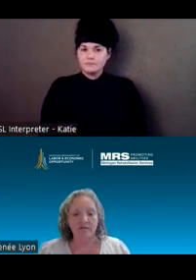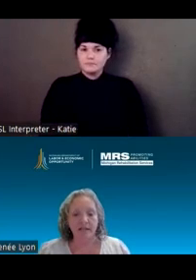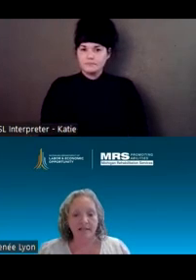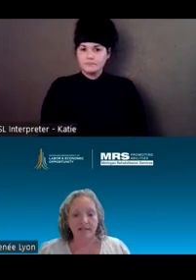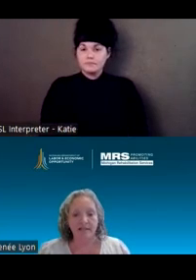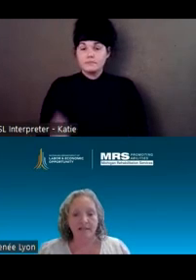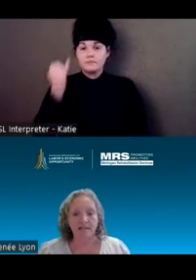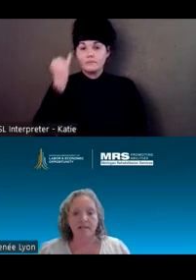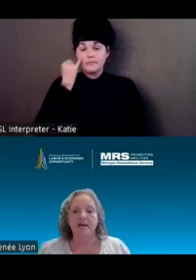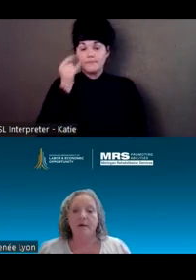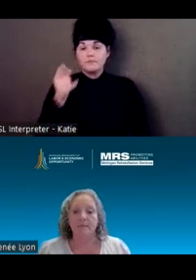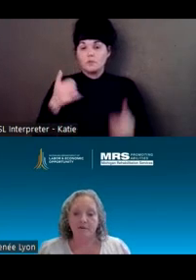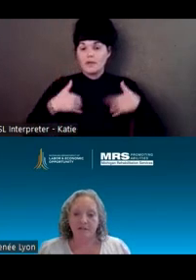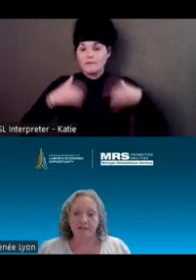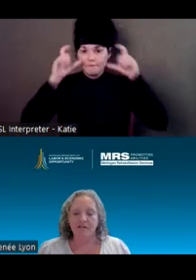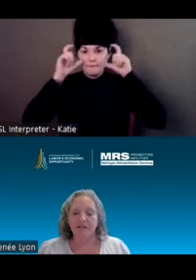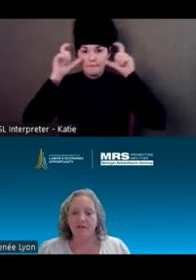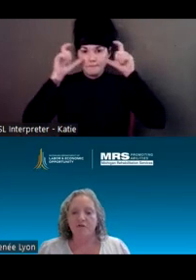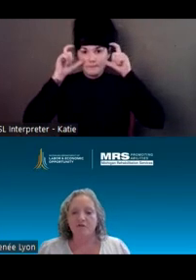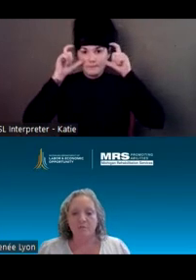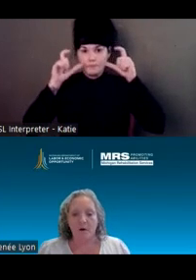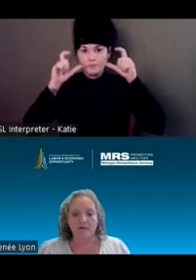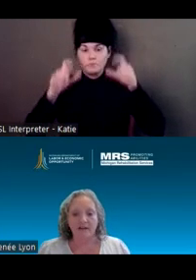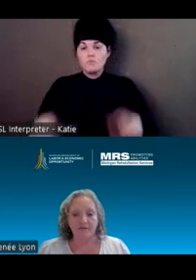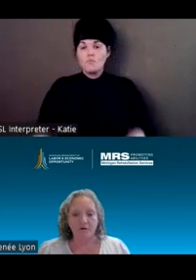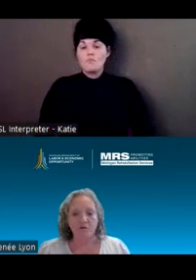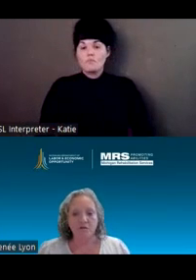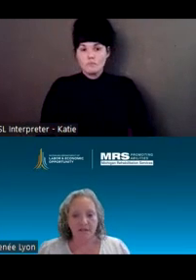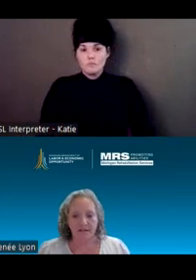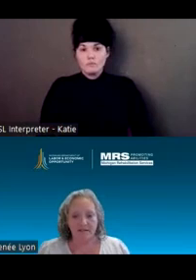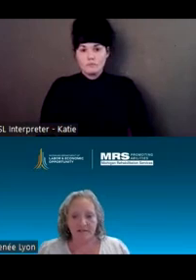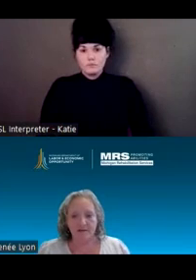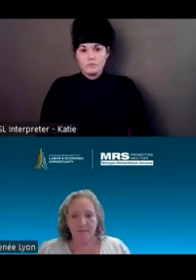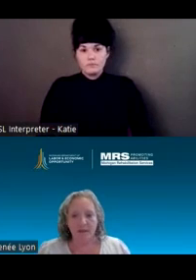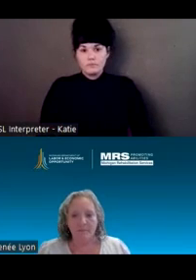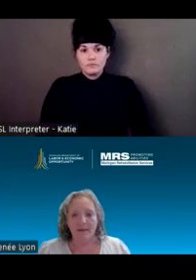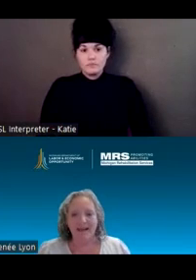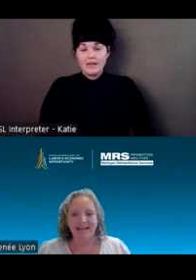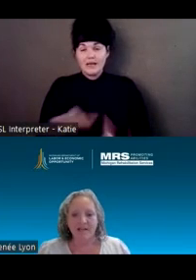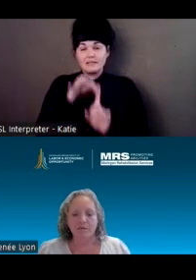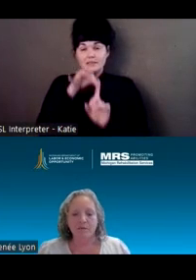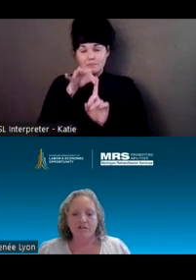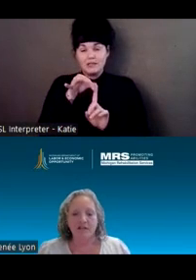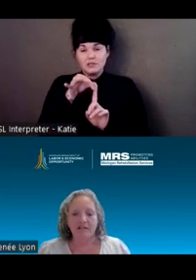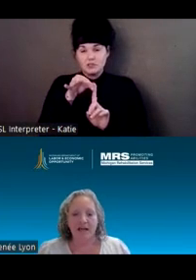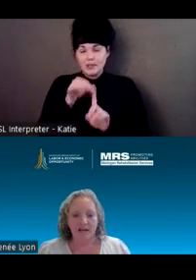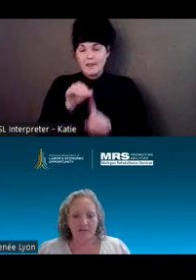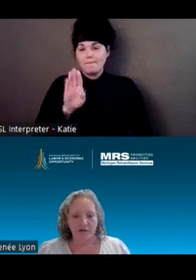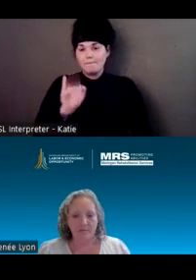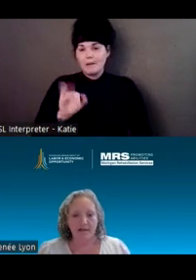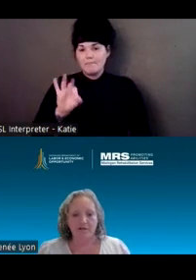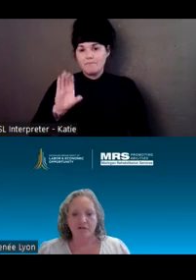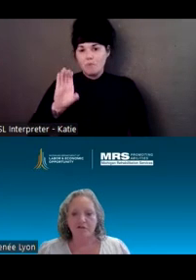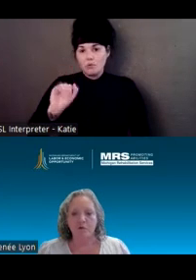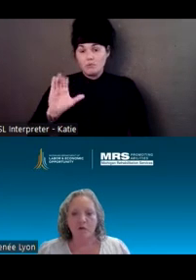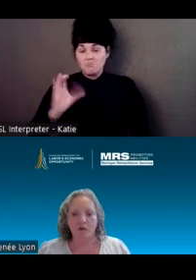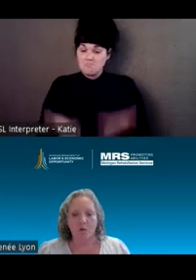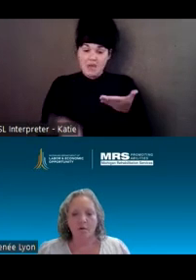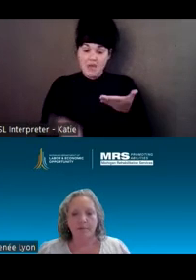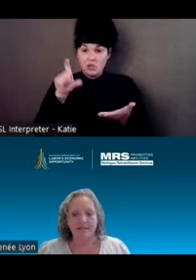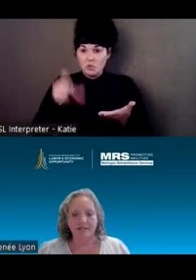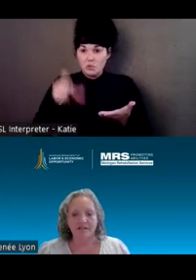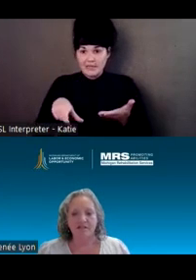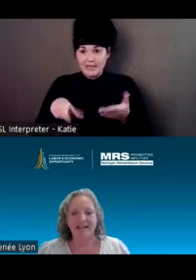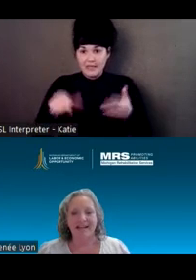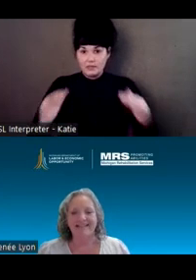corrective lenses, particularly those multifocal lenses, may need to adjust the height of their monitor to a